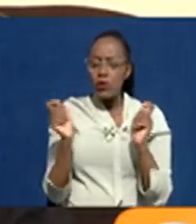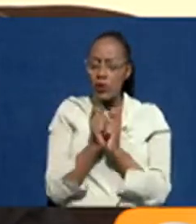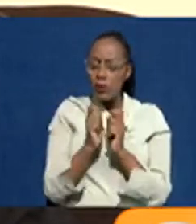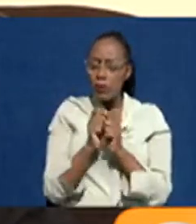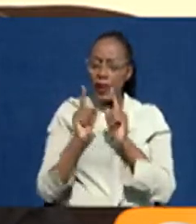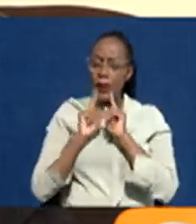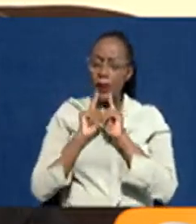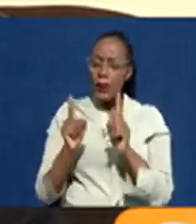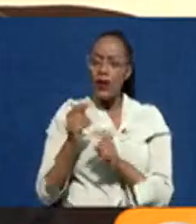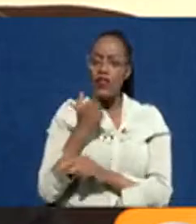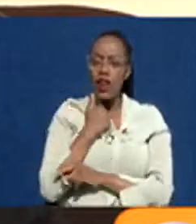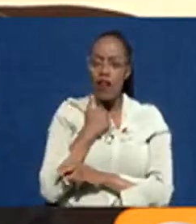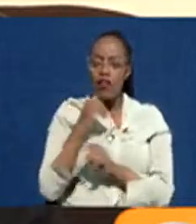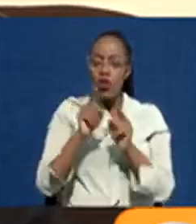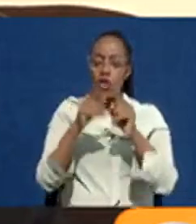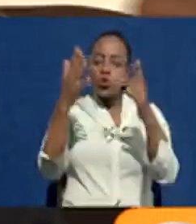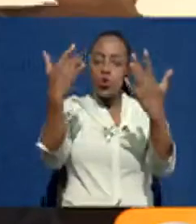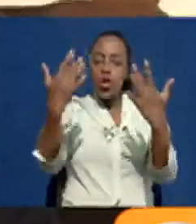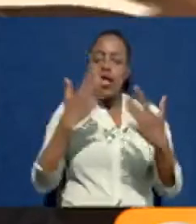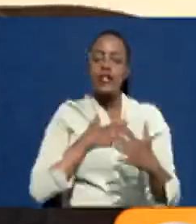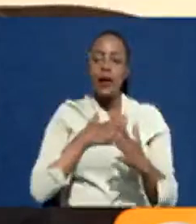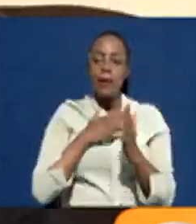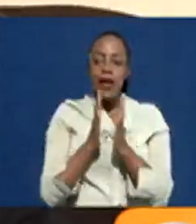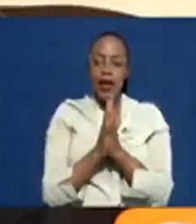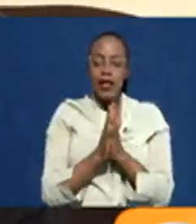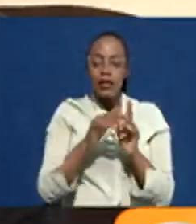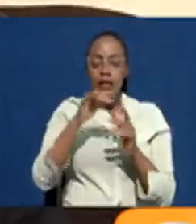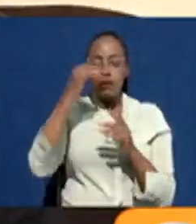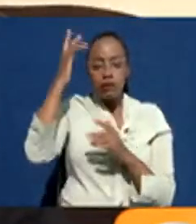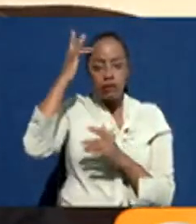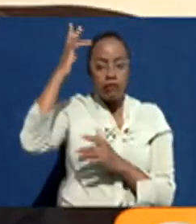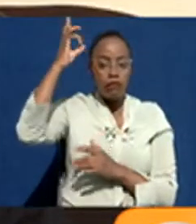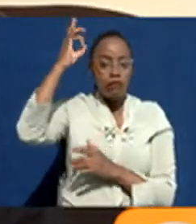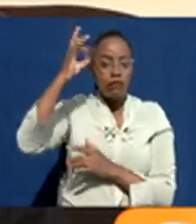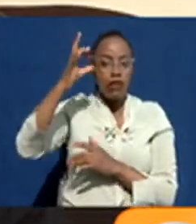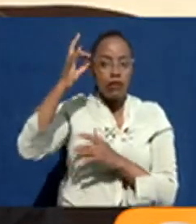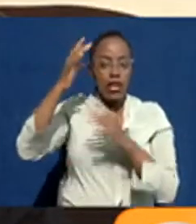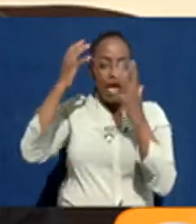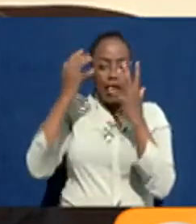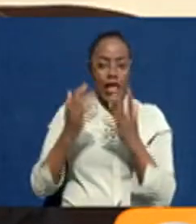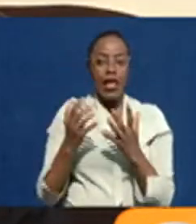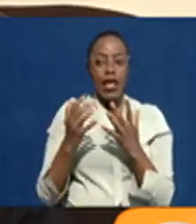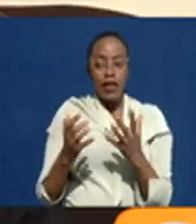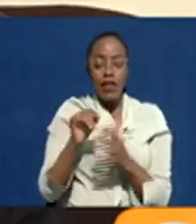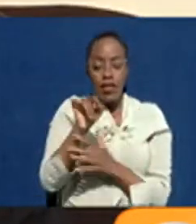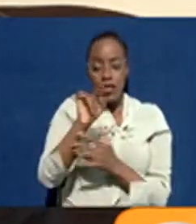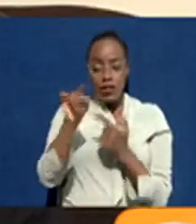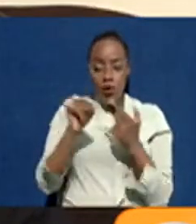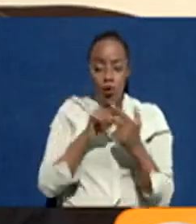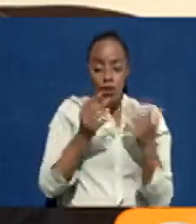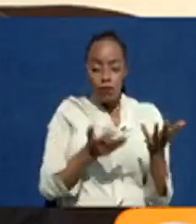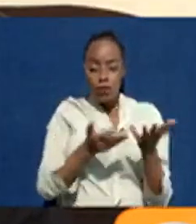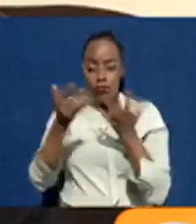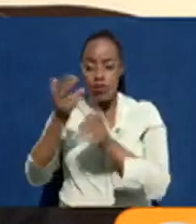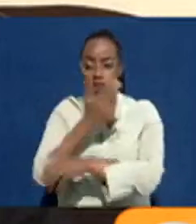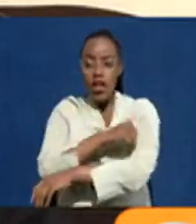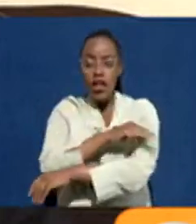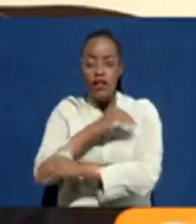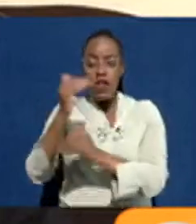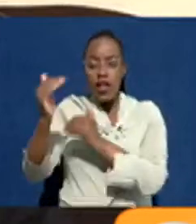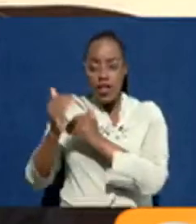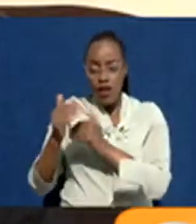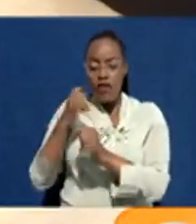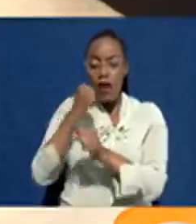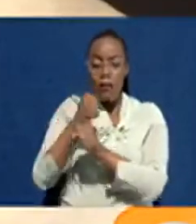painful, and also my hands, and a very severe headache. That is when I was rushed to a hospital nearby